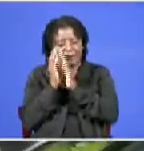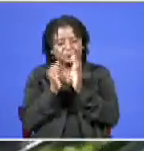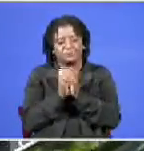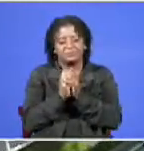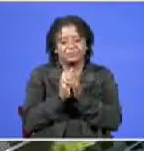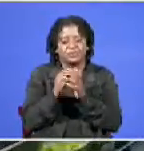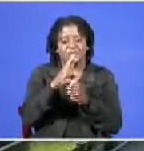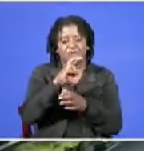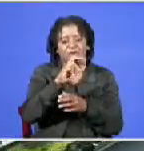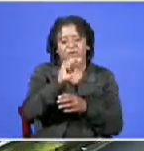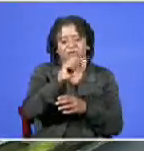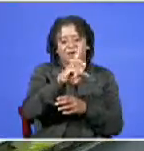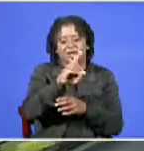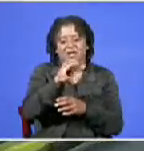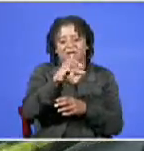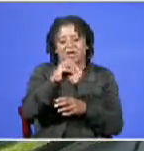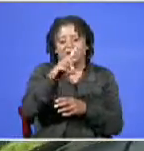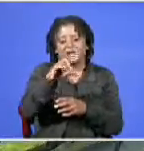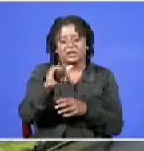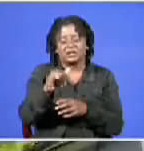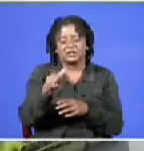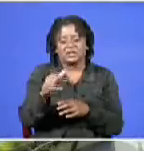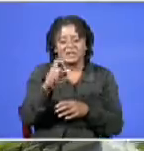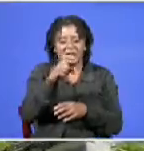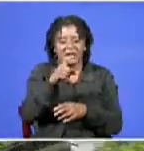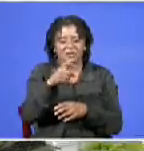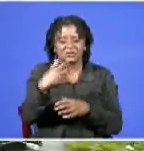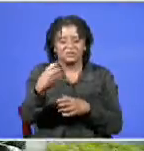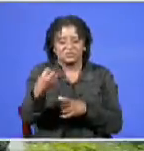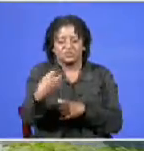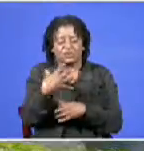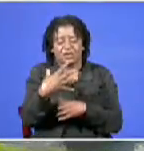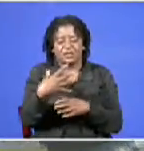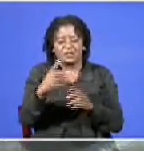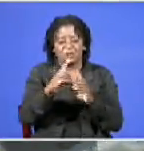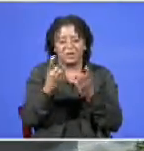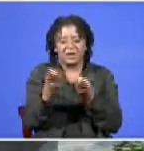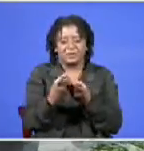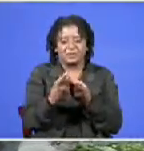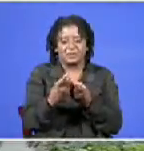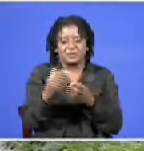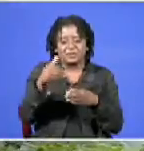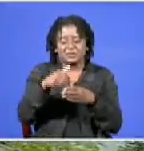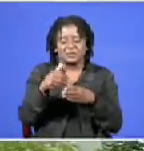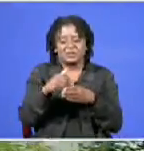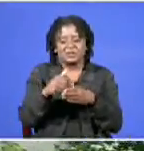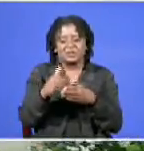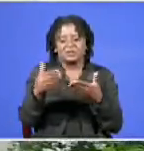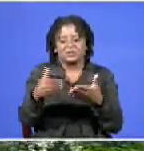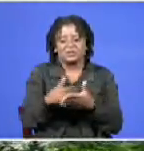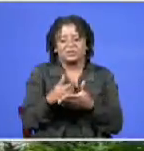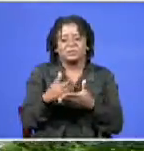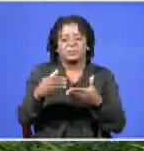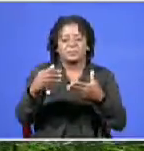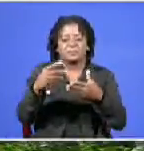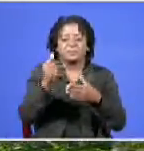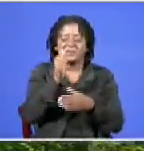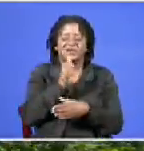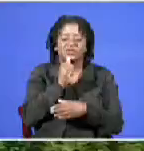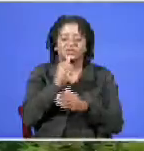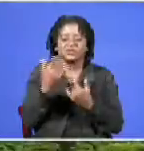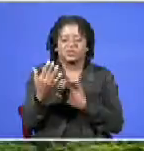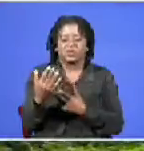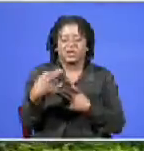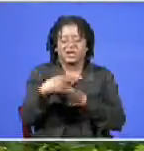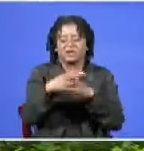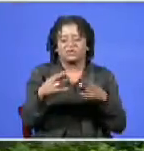department included improvements to the patient waiting room and the installation of a focal scenic pictorial wall. Renovations also included the